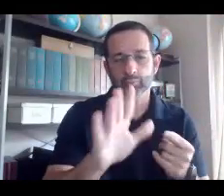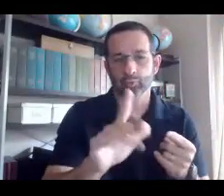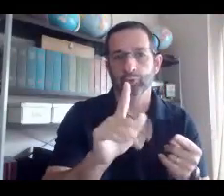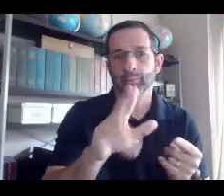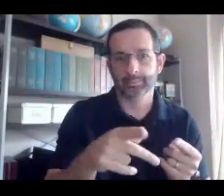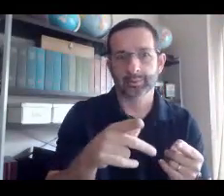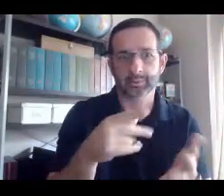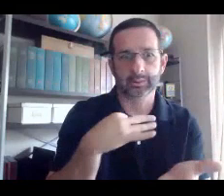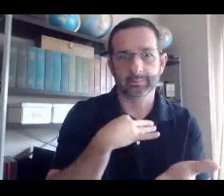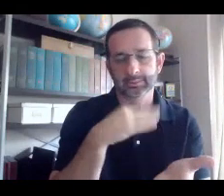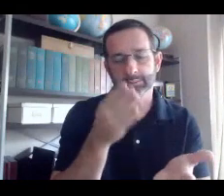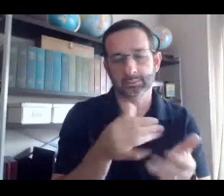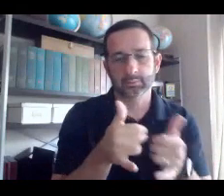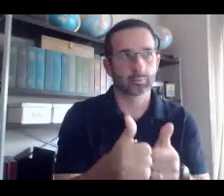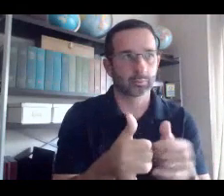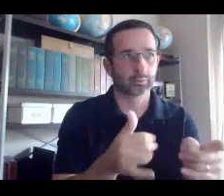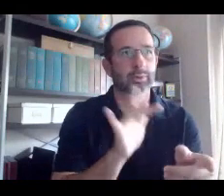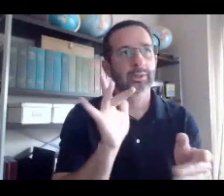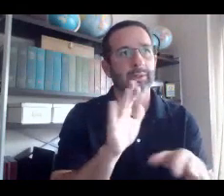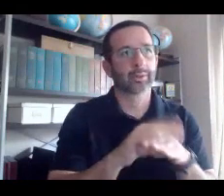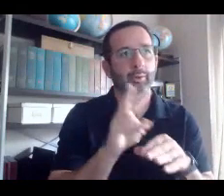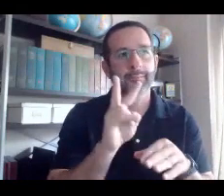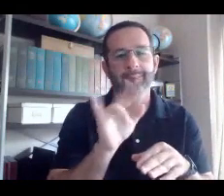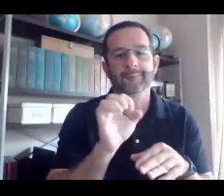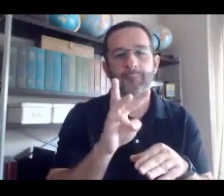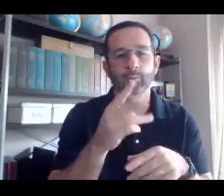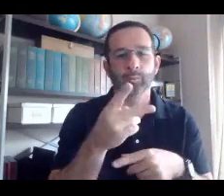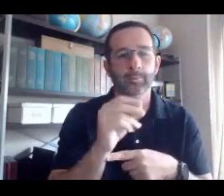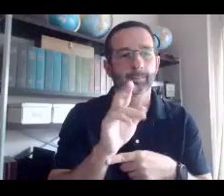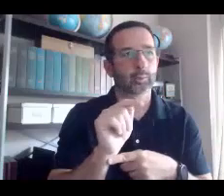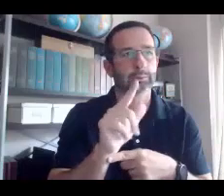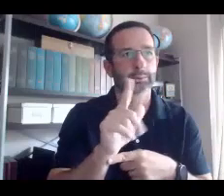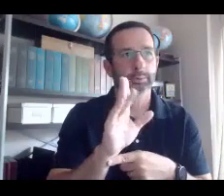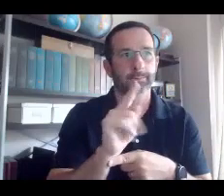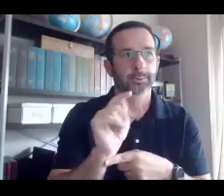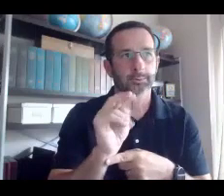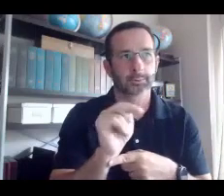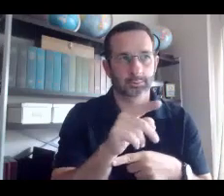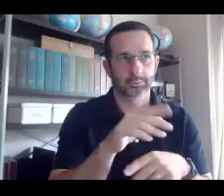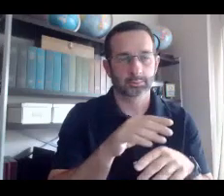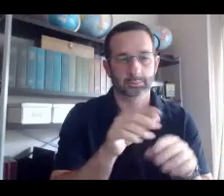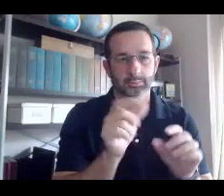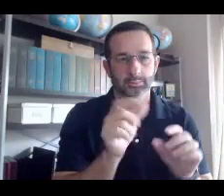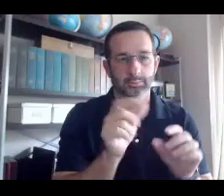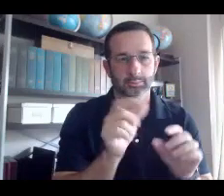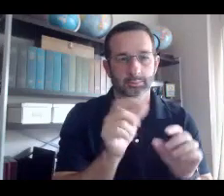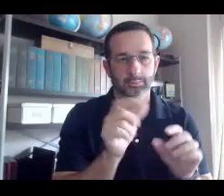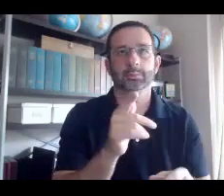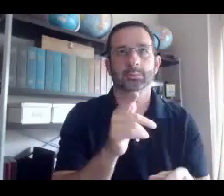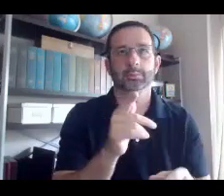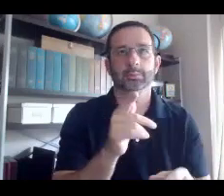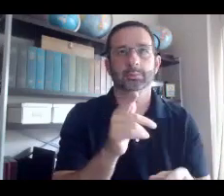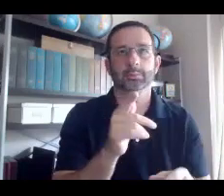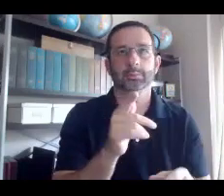have a few of them, you would then scroll down to your LRP application/award. You can click on view portal